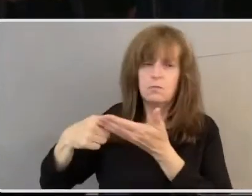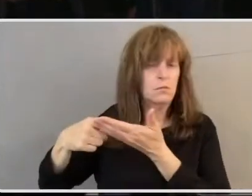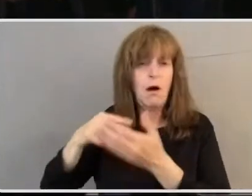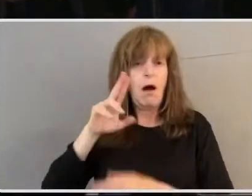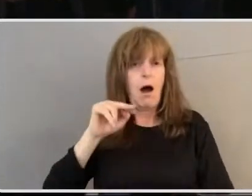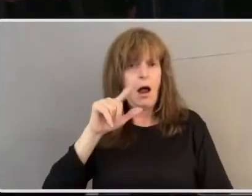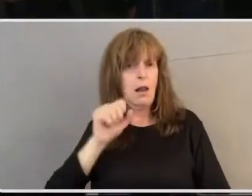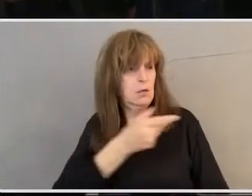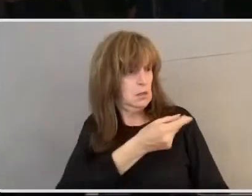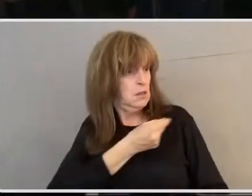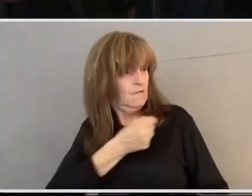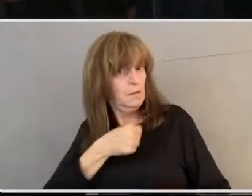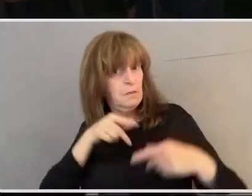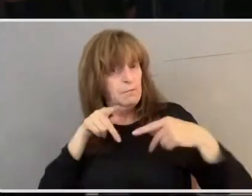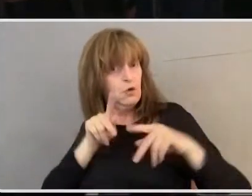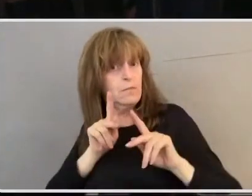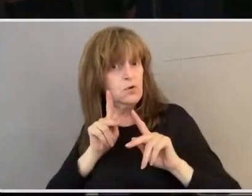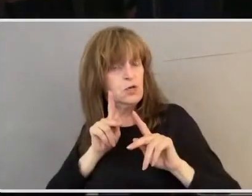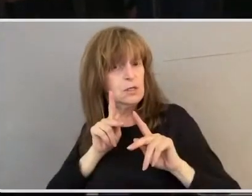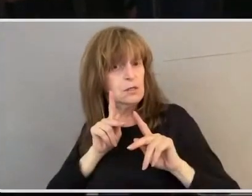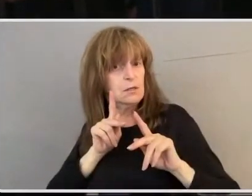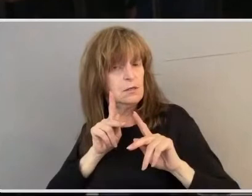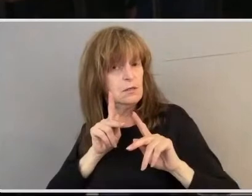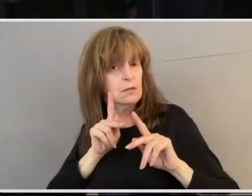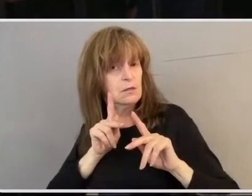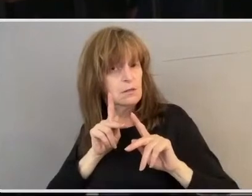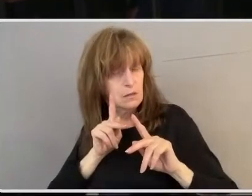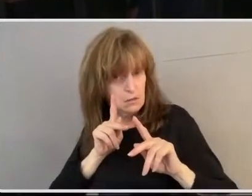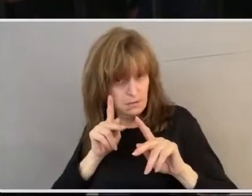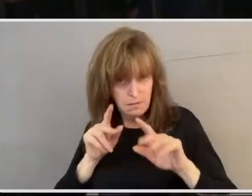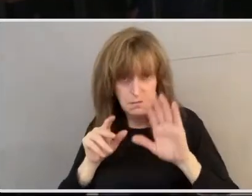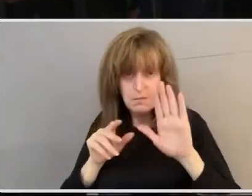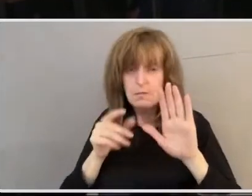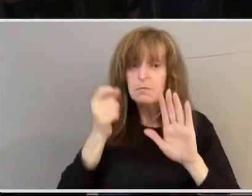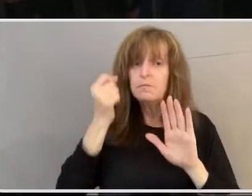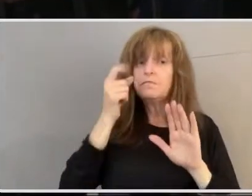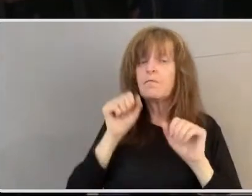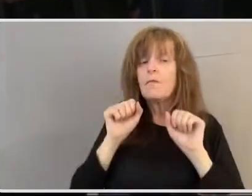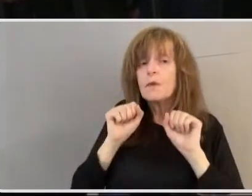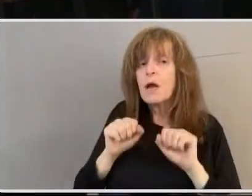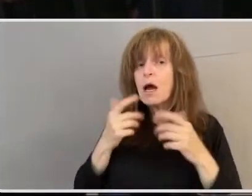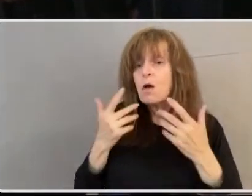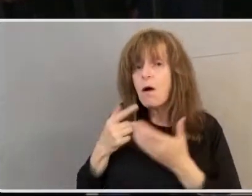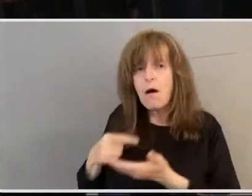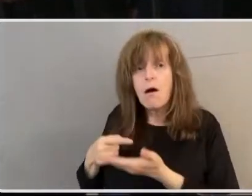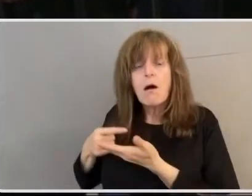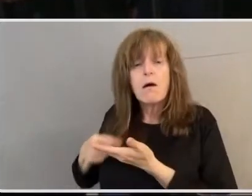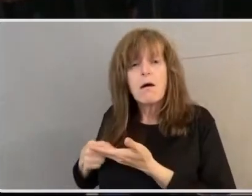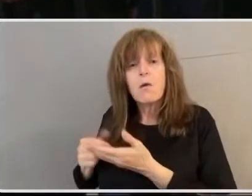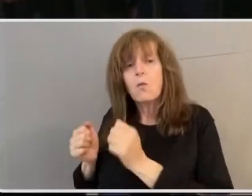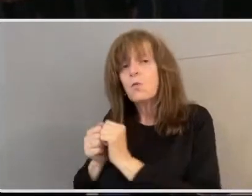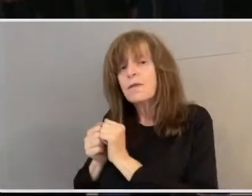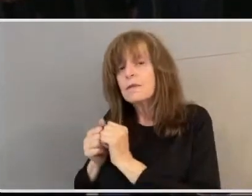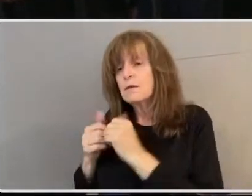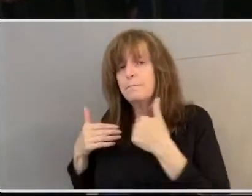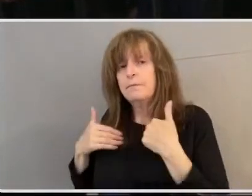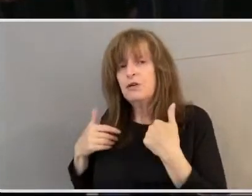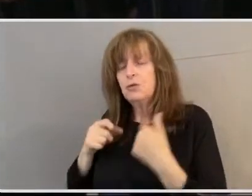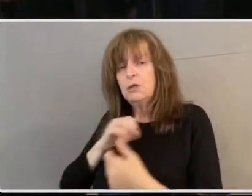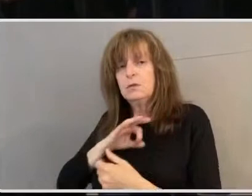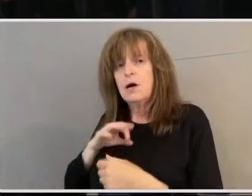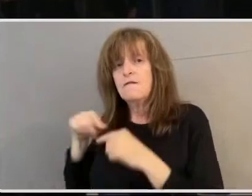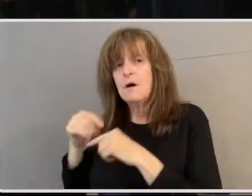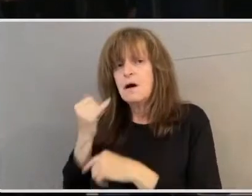I may discuss such decisions with members of my ministry staff if I deem it advisable. I will